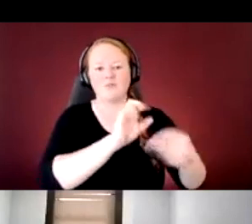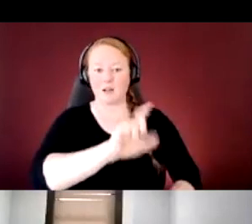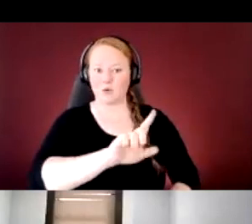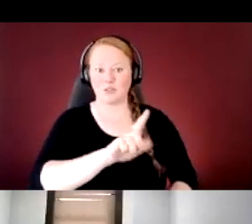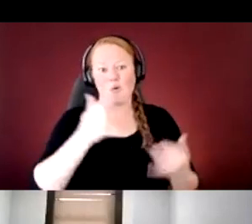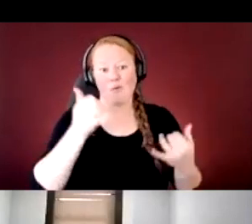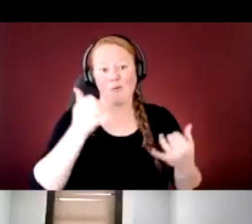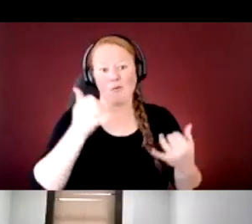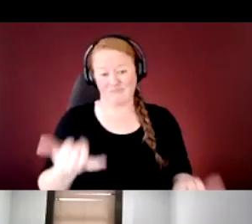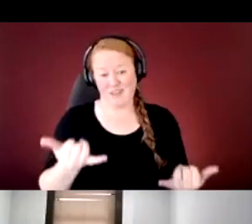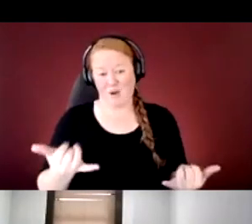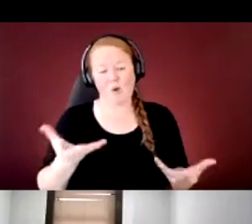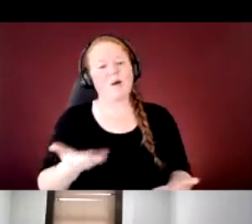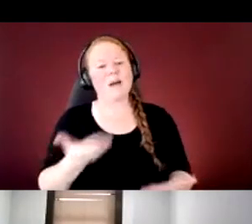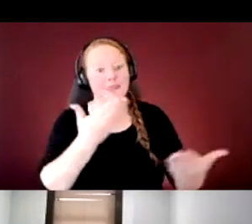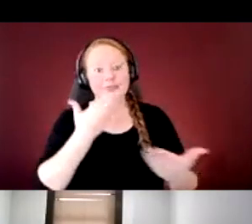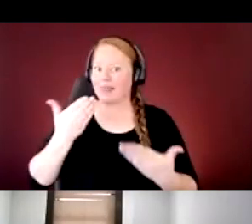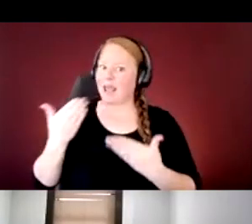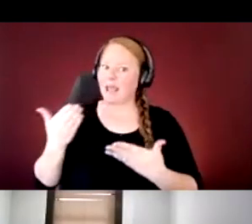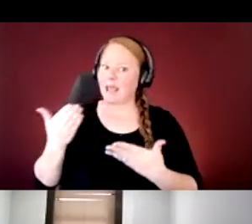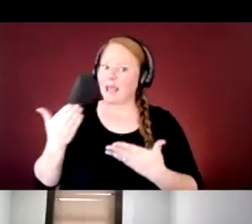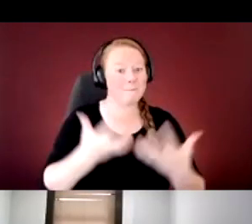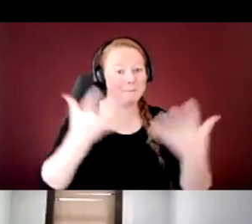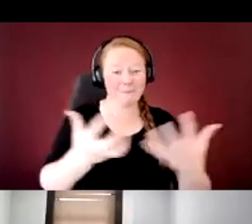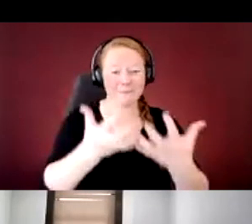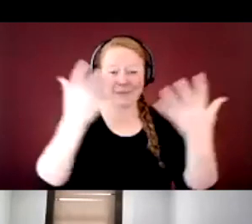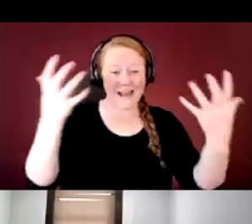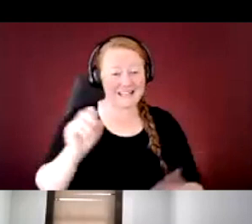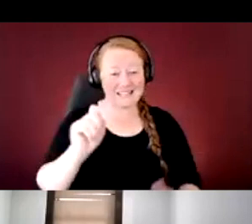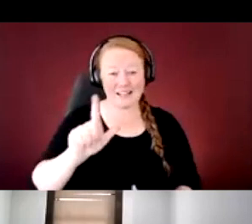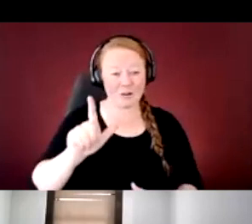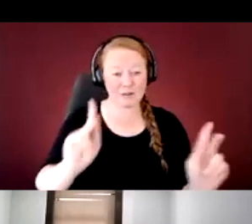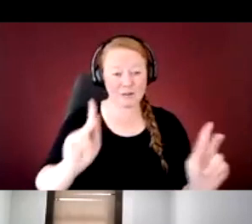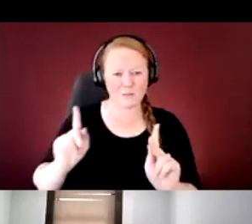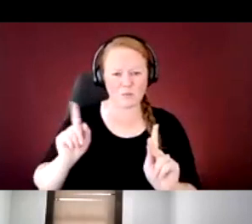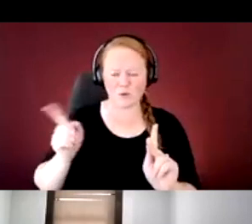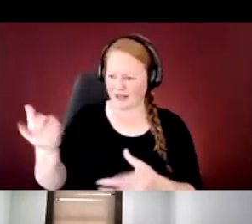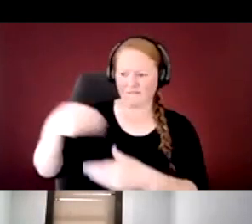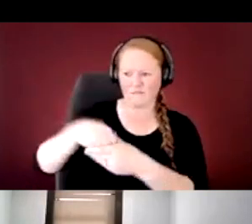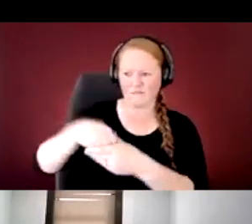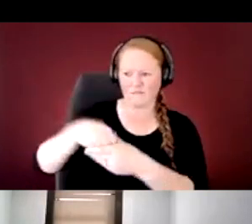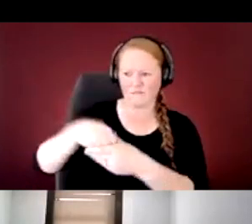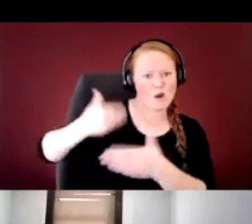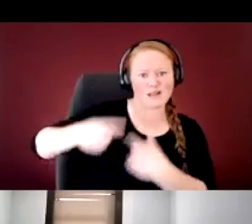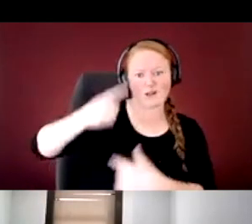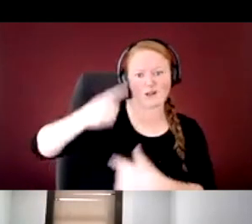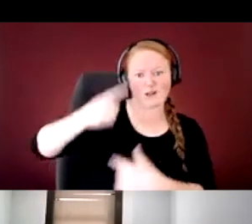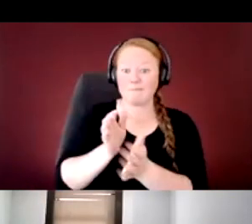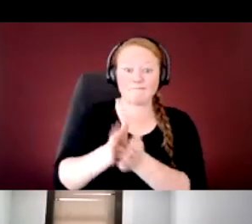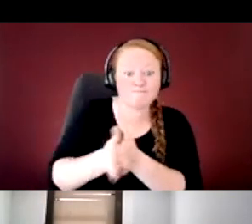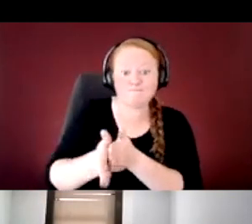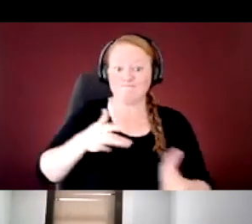the thousands of St. Louisans who've engaged in this process with an extraordinary amount of energy and